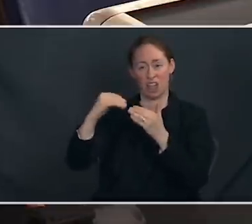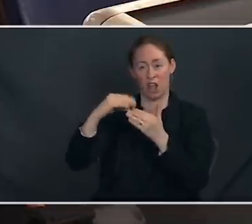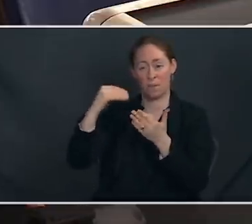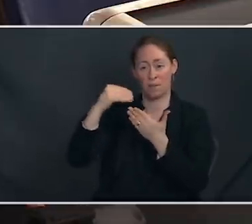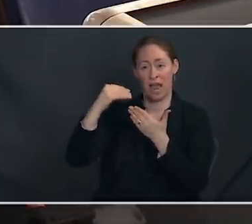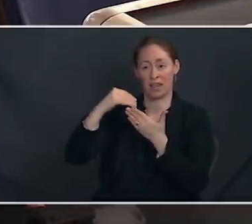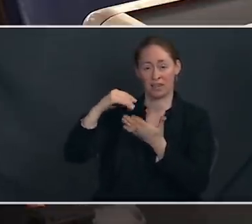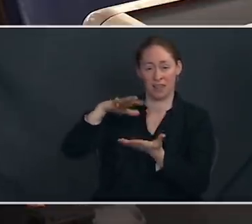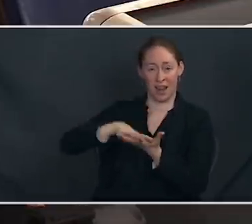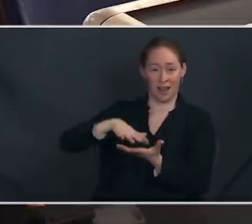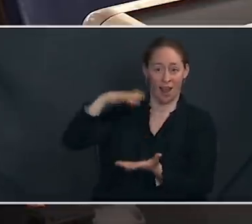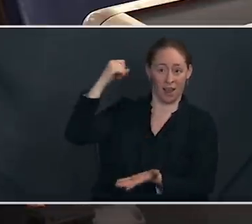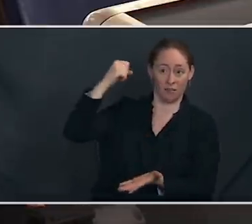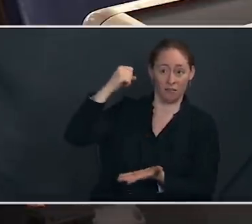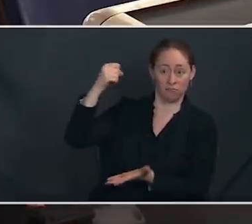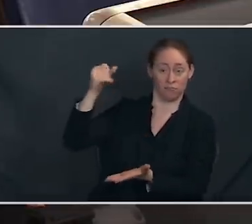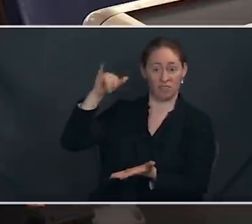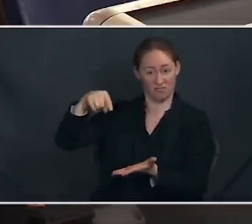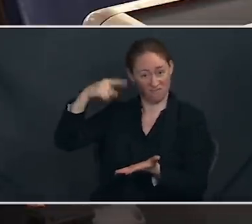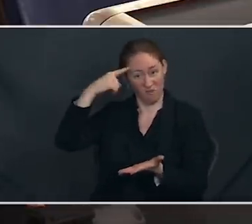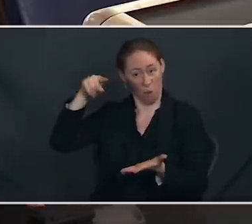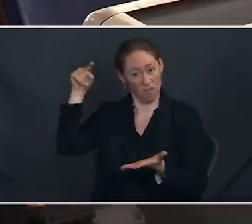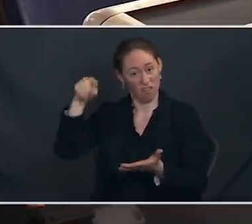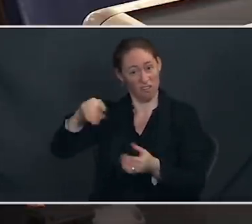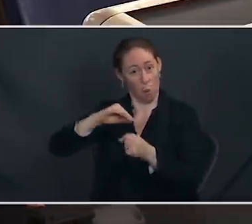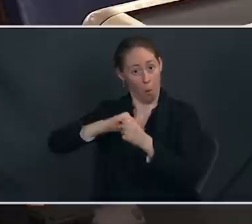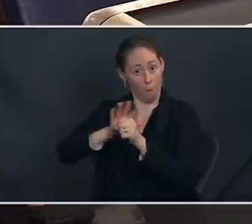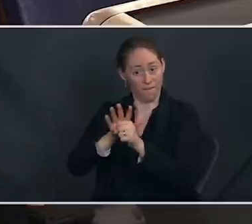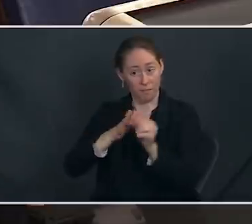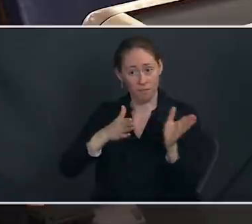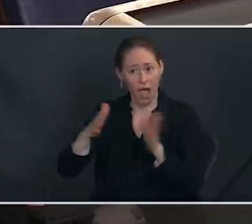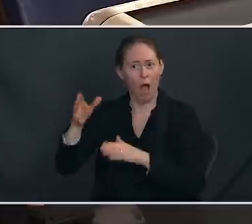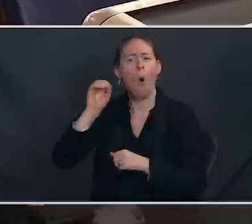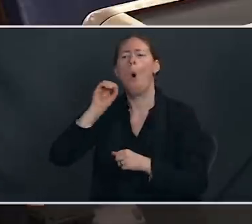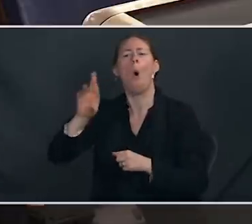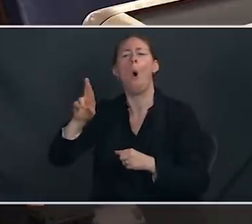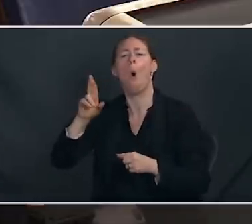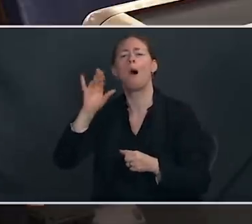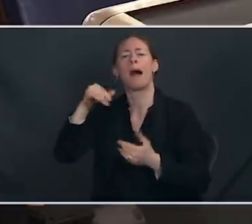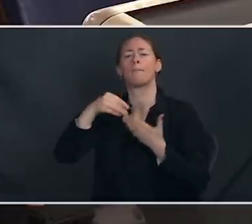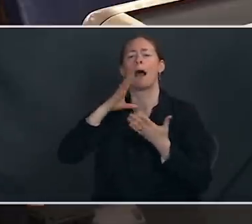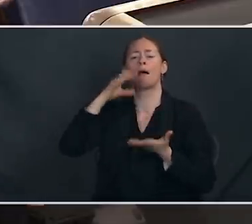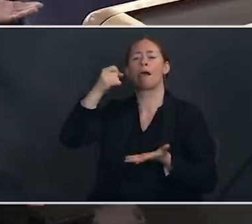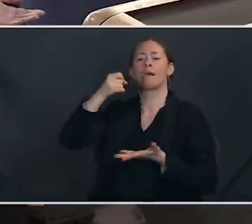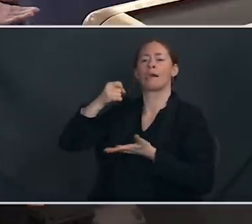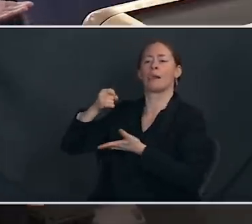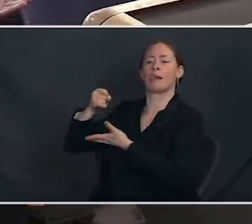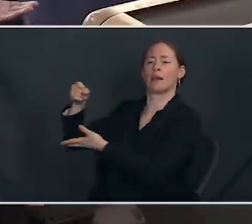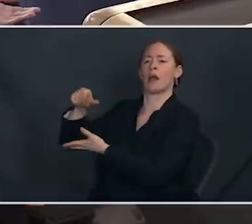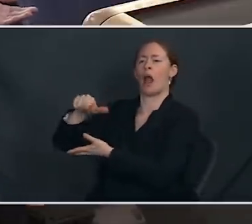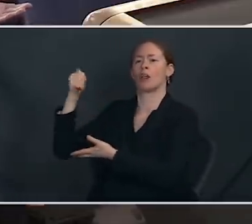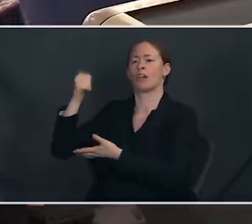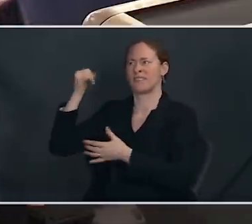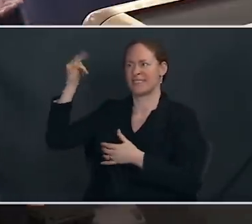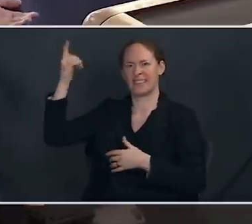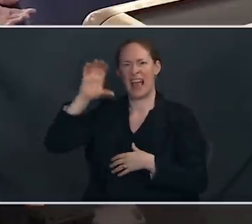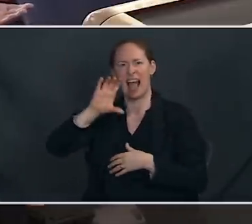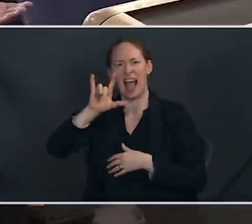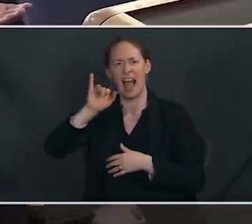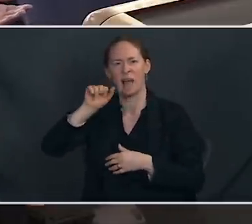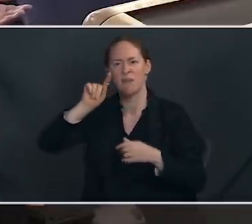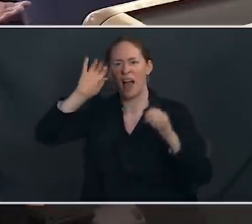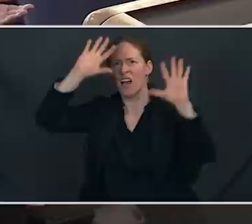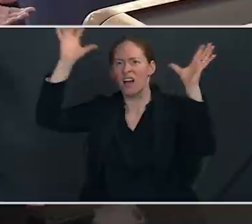combat COVID-19 right now, to preemptively combat climate change by building seawalls and